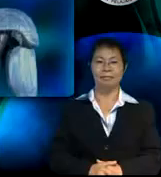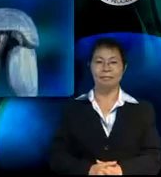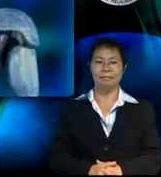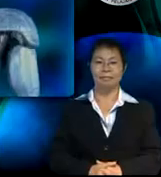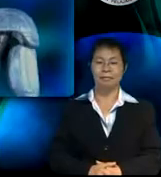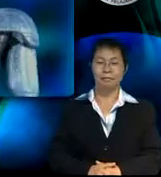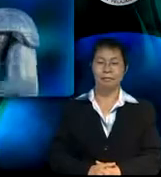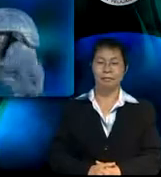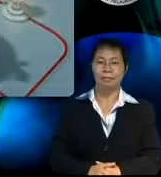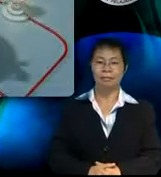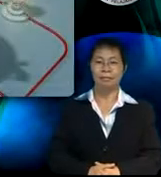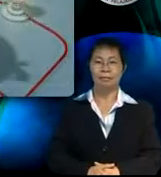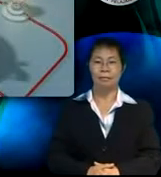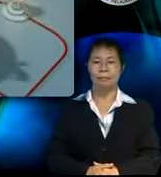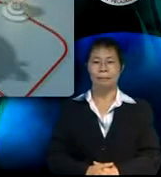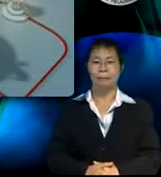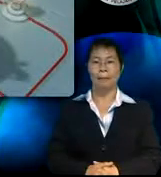electrode.